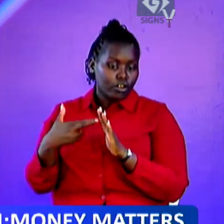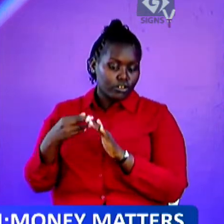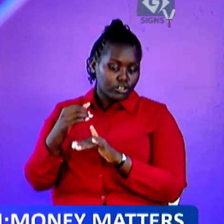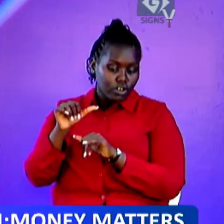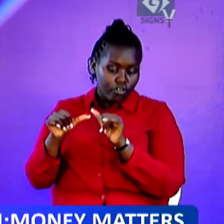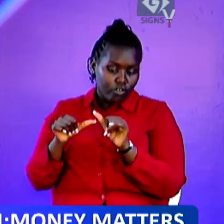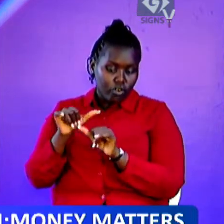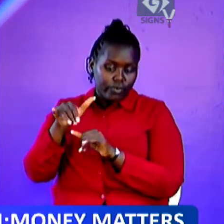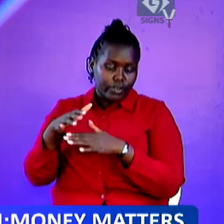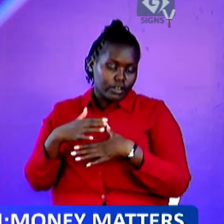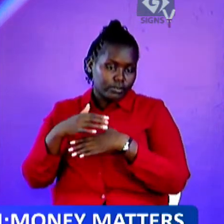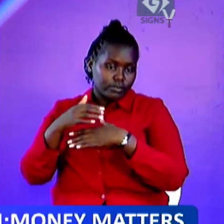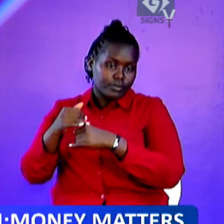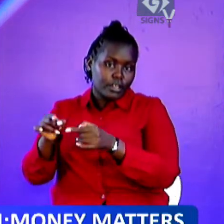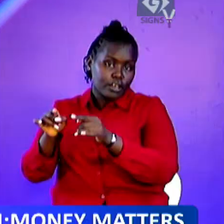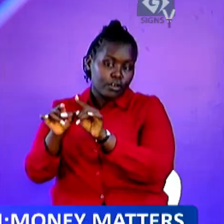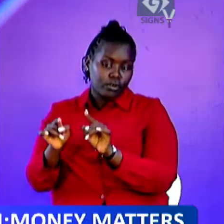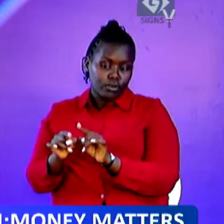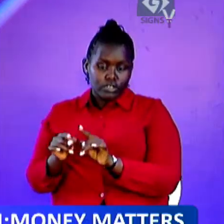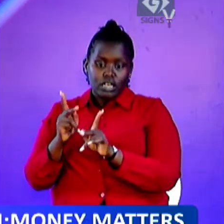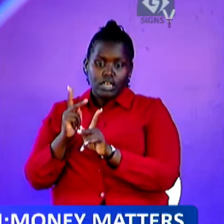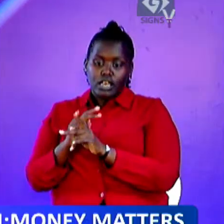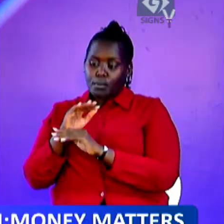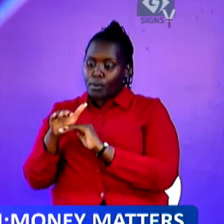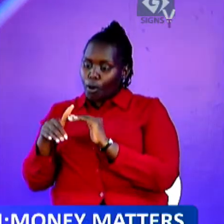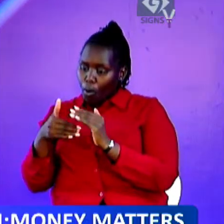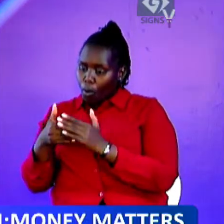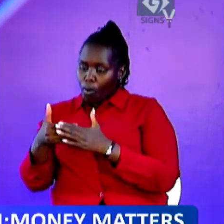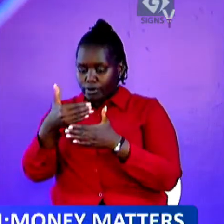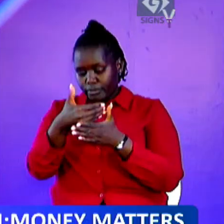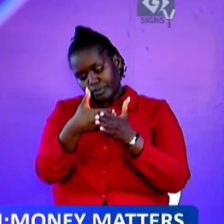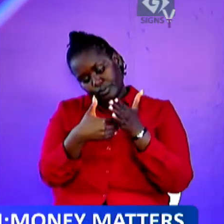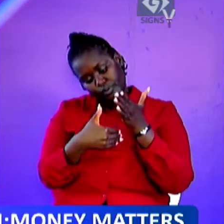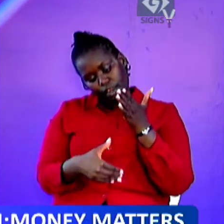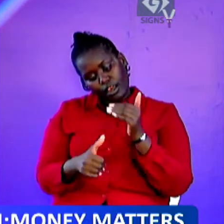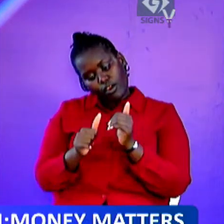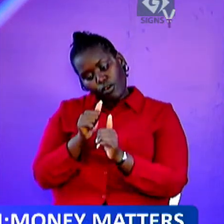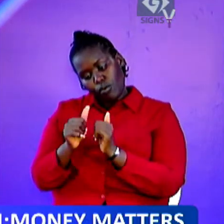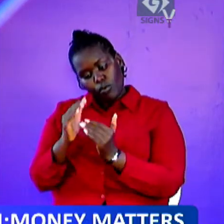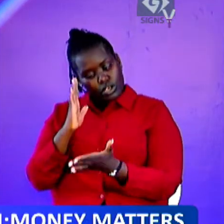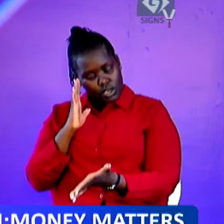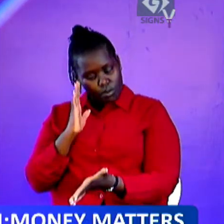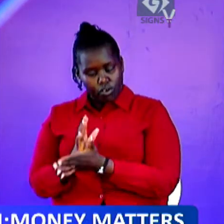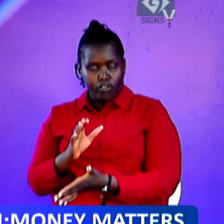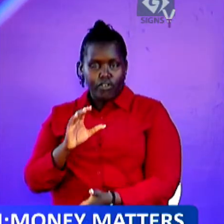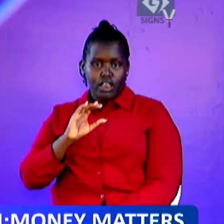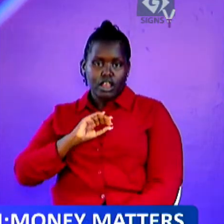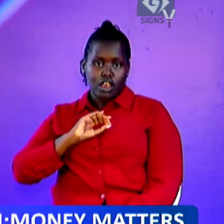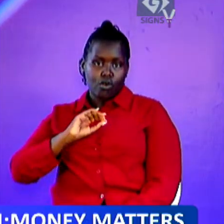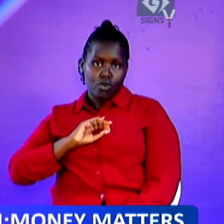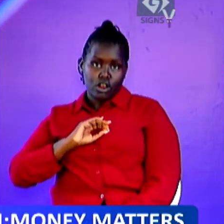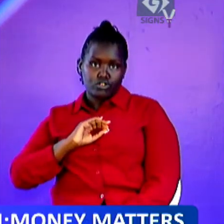trust, as well as keeping all the documents that prove ownership of the assets in that